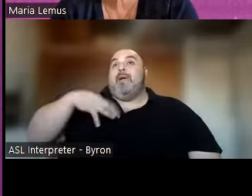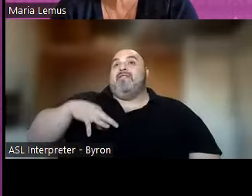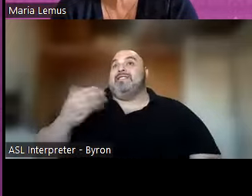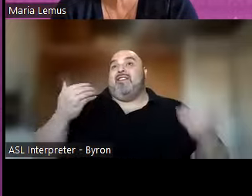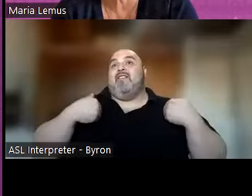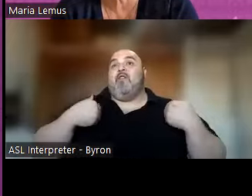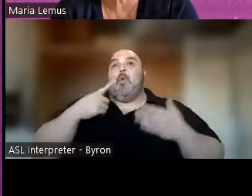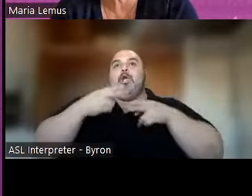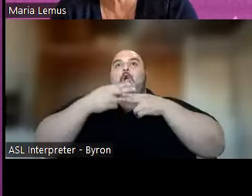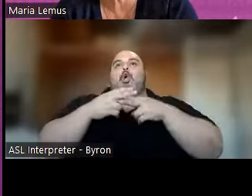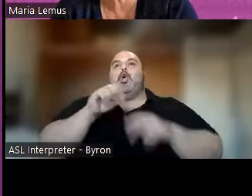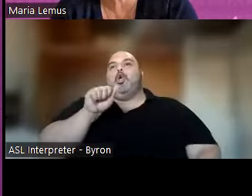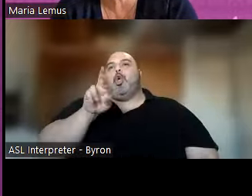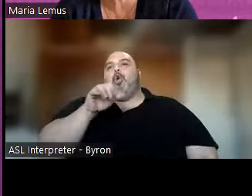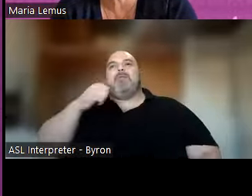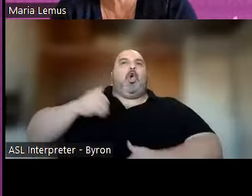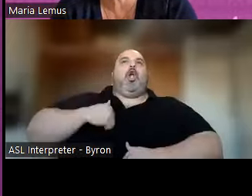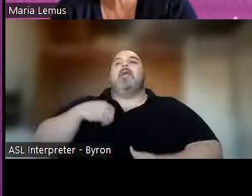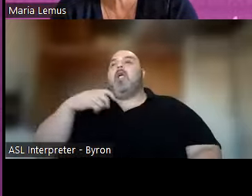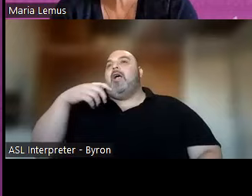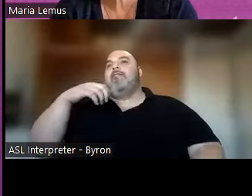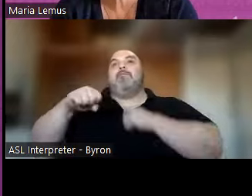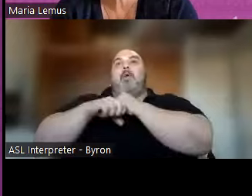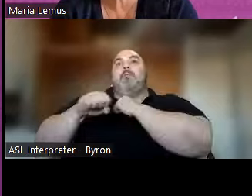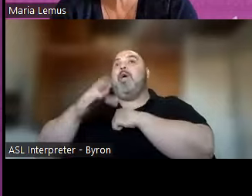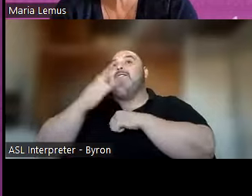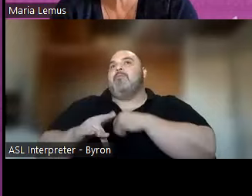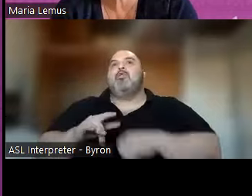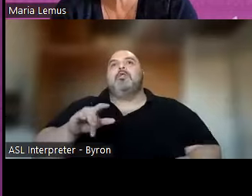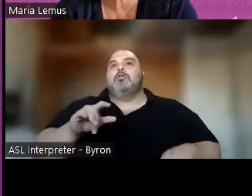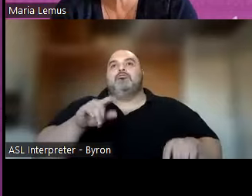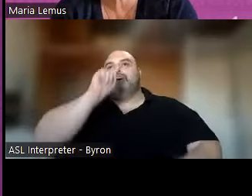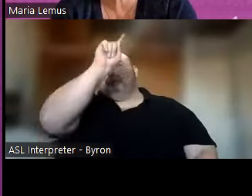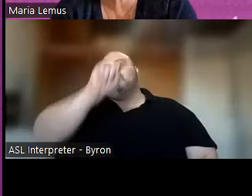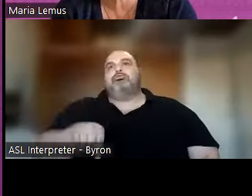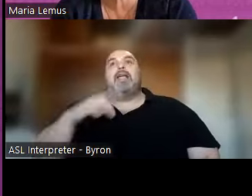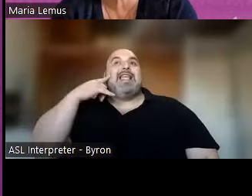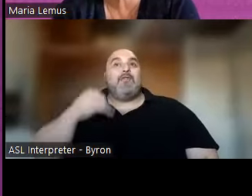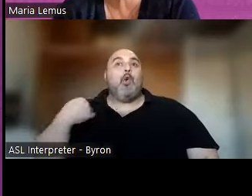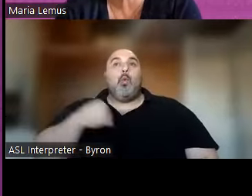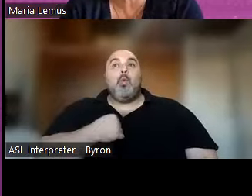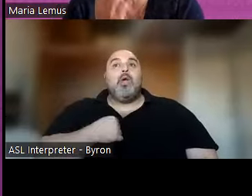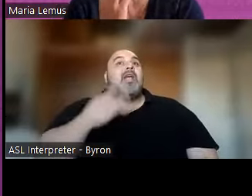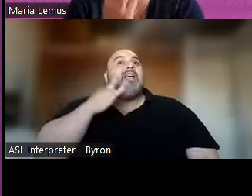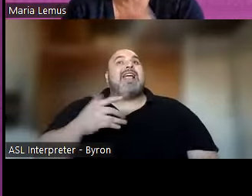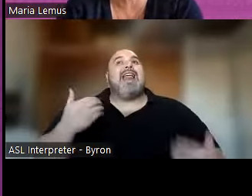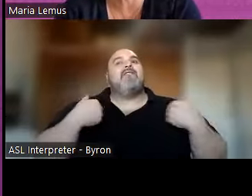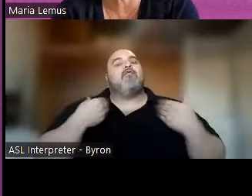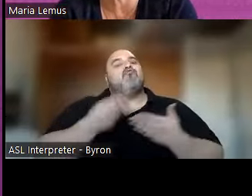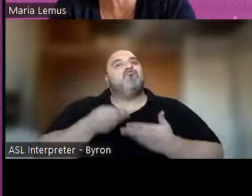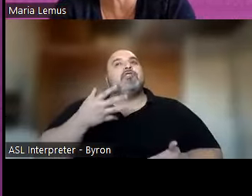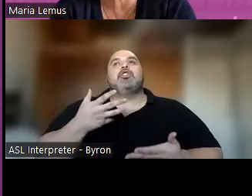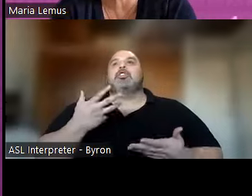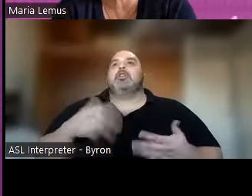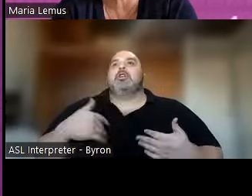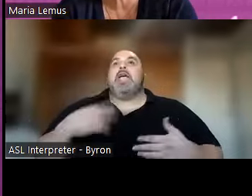the army of promotoras available across California. We're really fortunate in California to have a rich heritage of promotores and